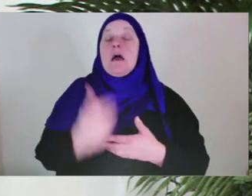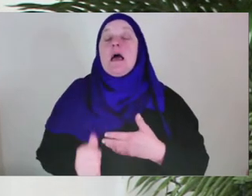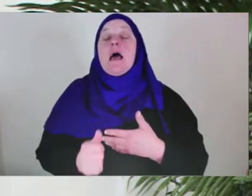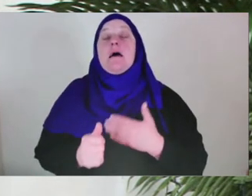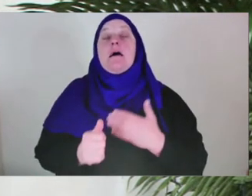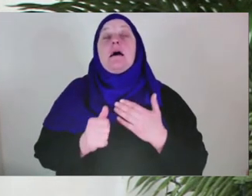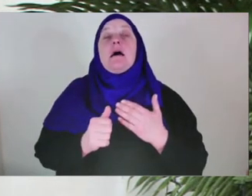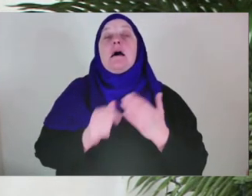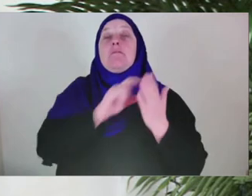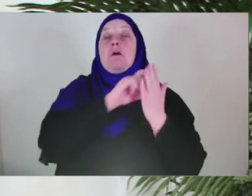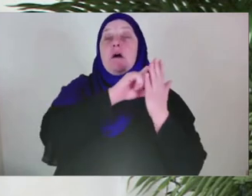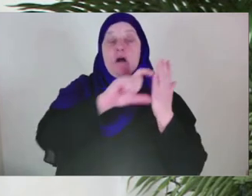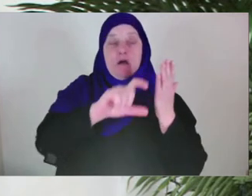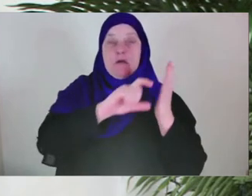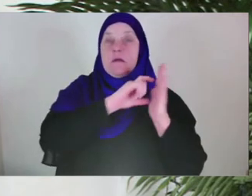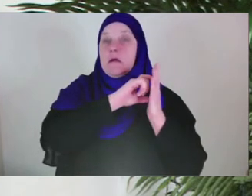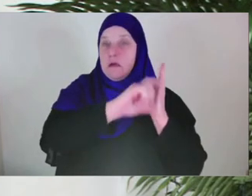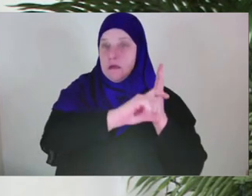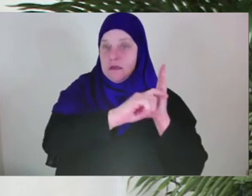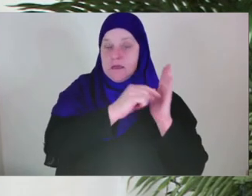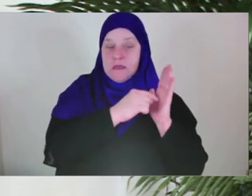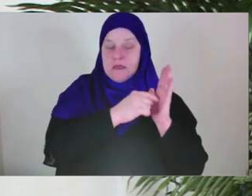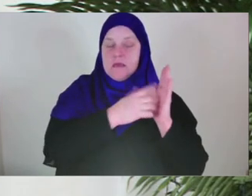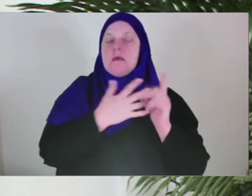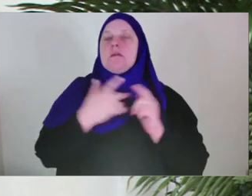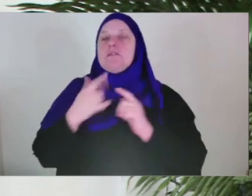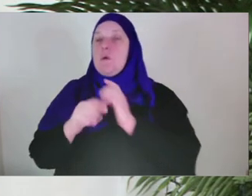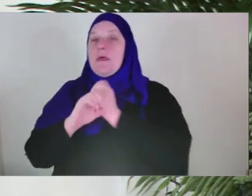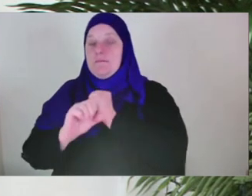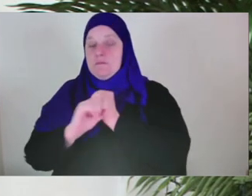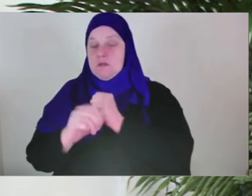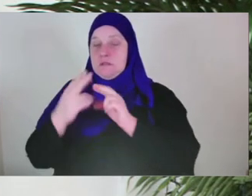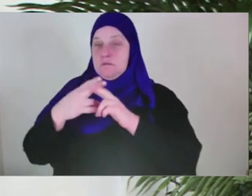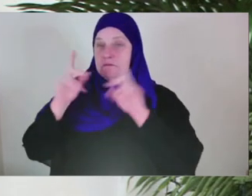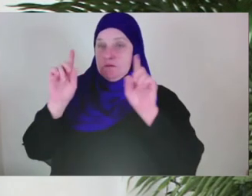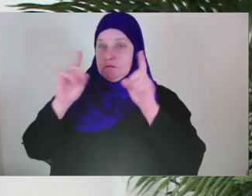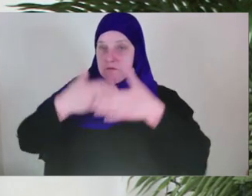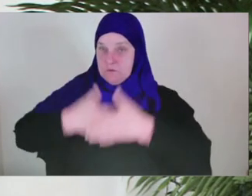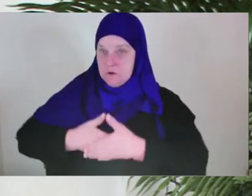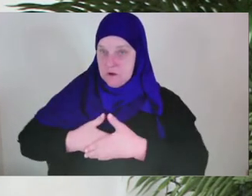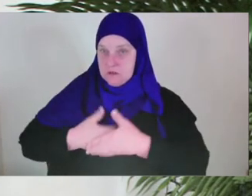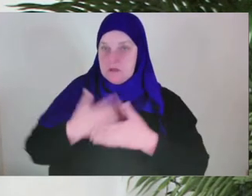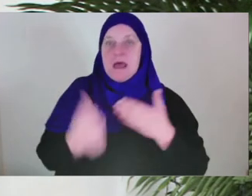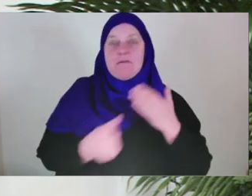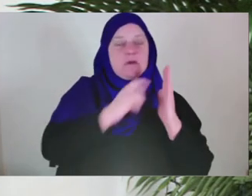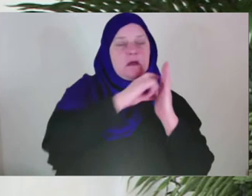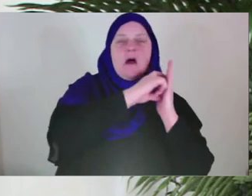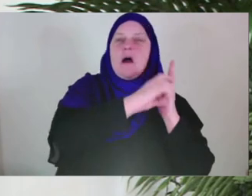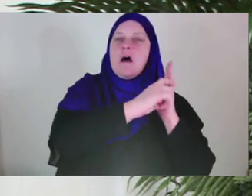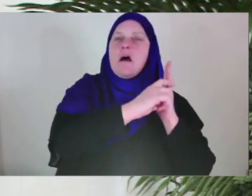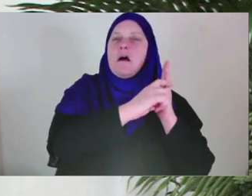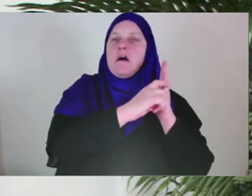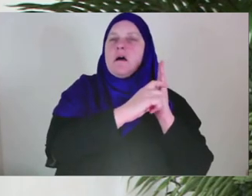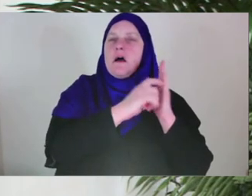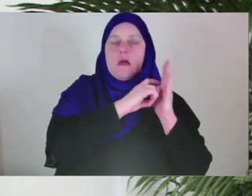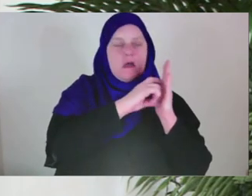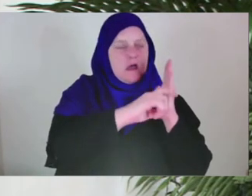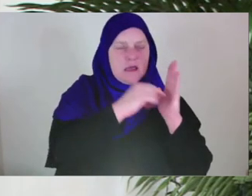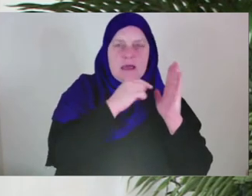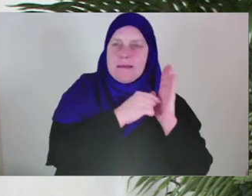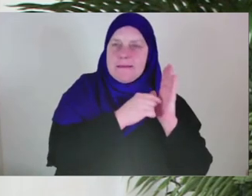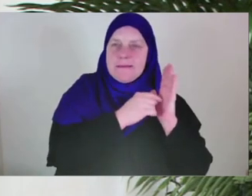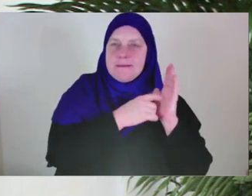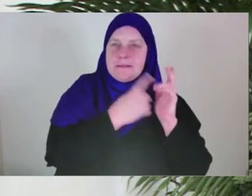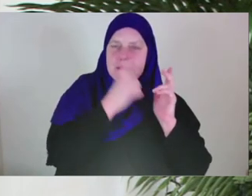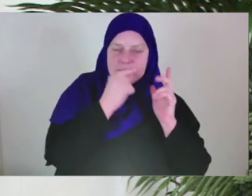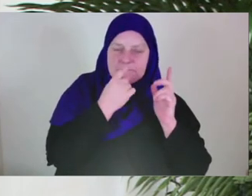on the poster and the advertising that we sent out. And for those of you like me who are not native Arabic readers or speakers, I'll